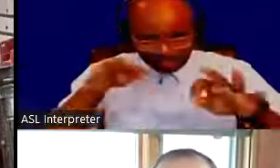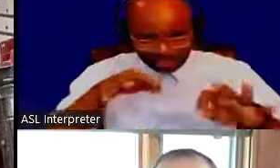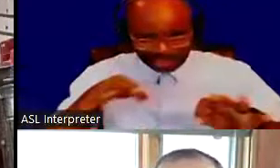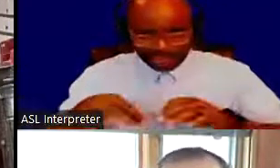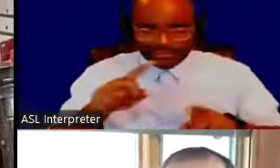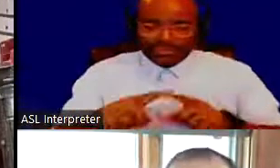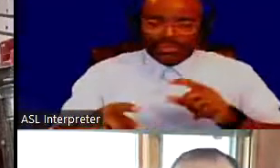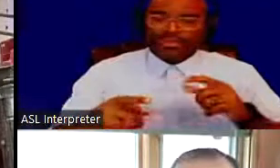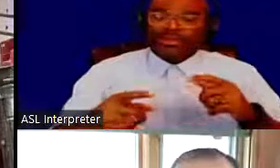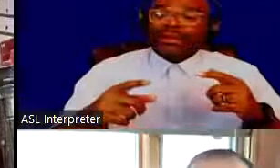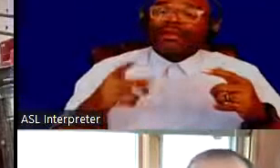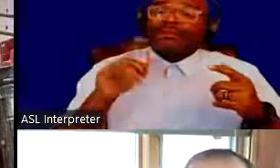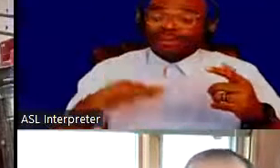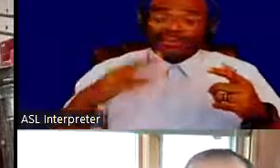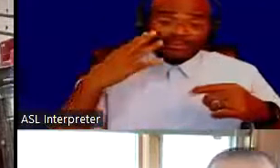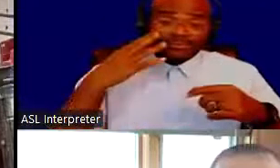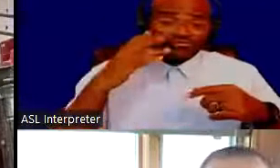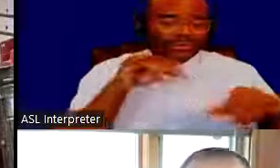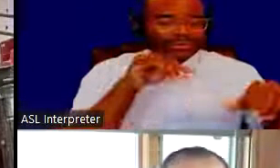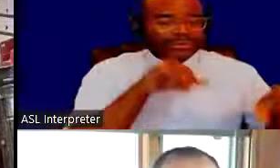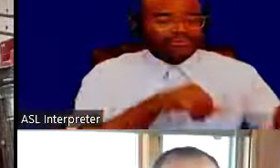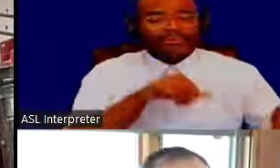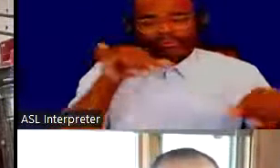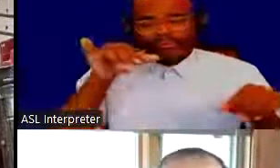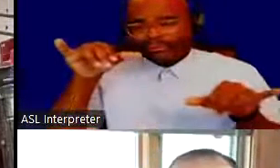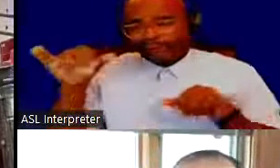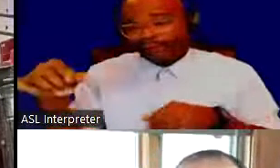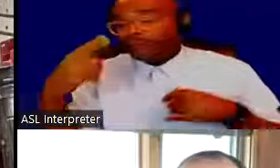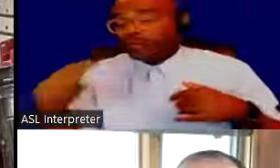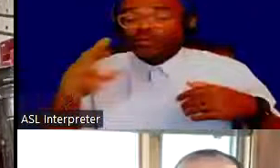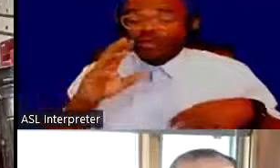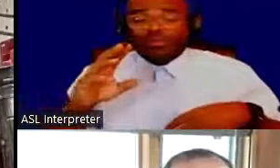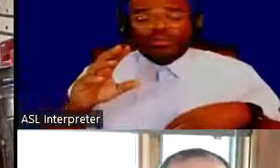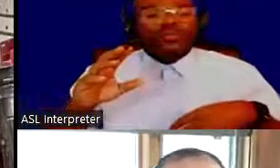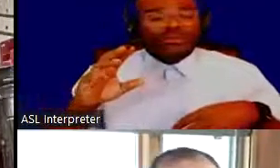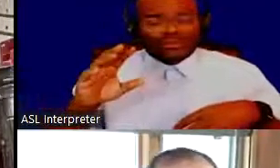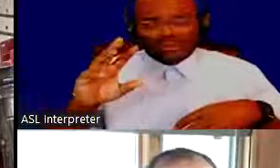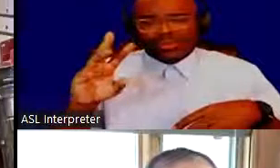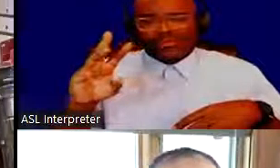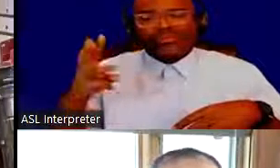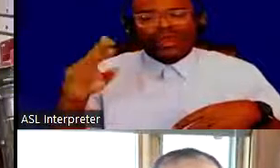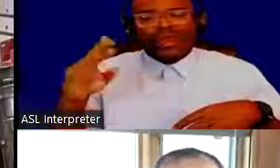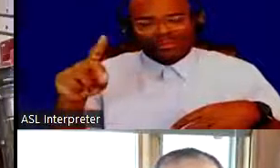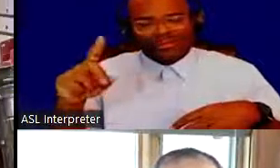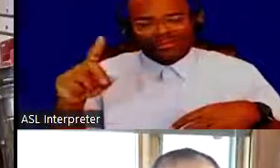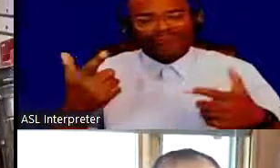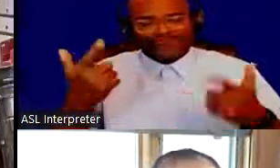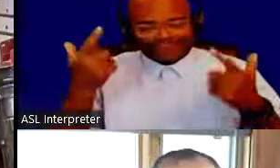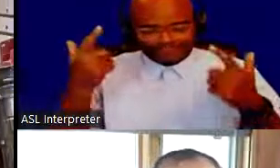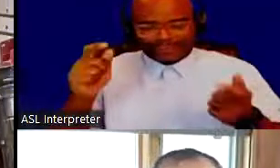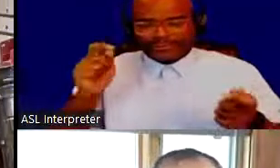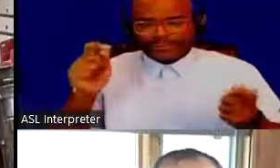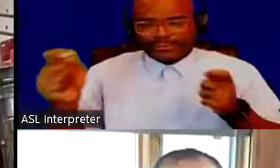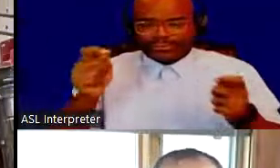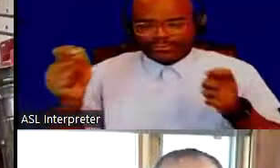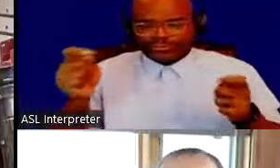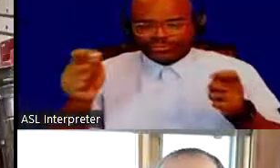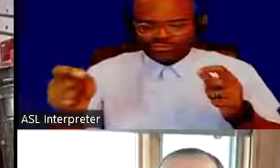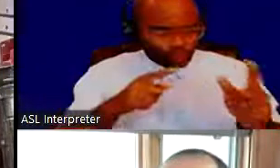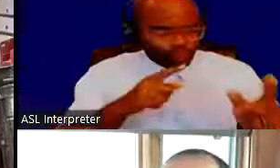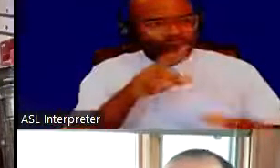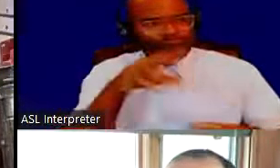This is the experience that many wildlife managers are facing when you're asked to try to incorporate climate change into your